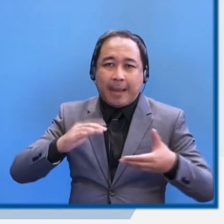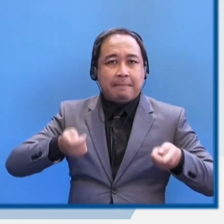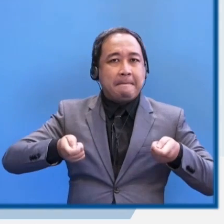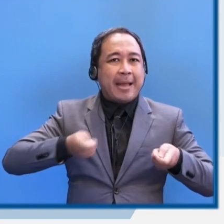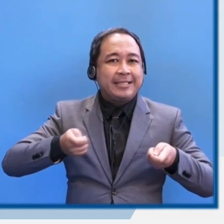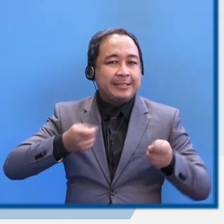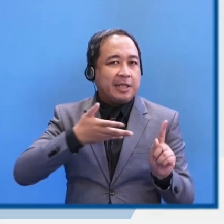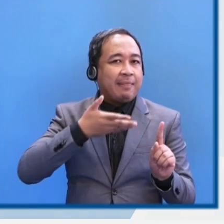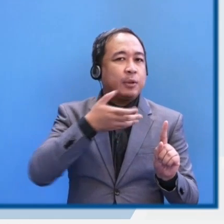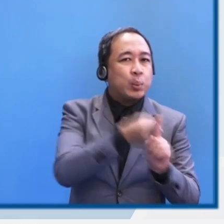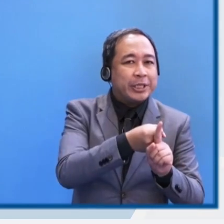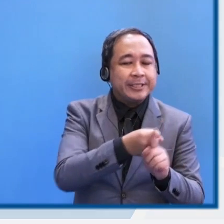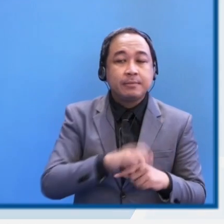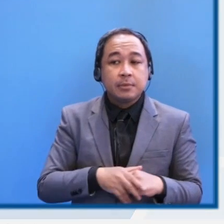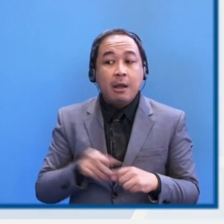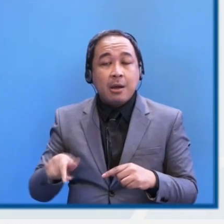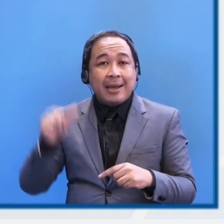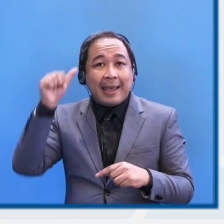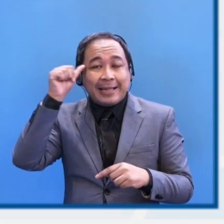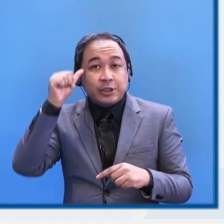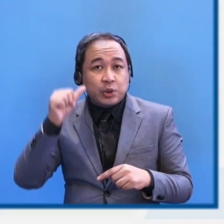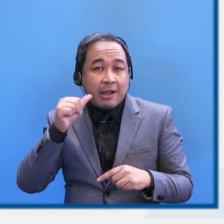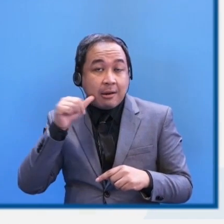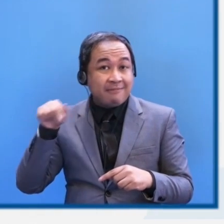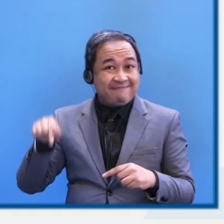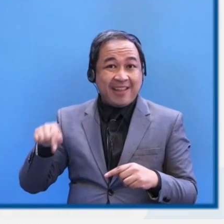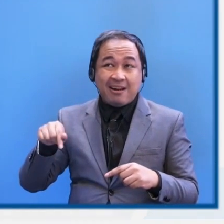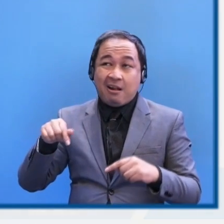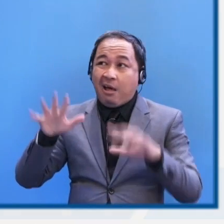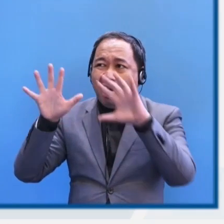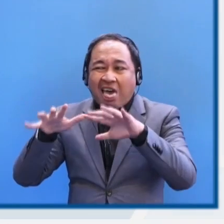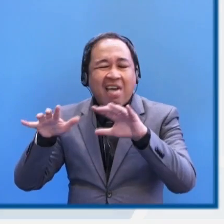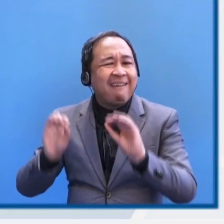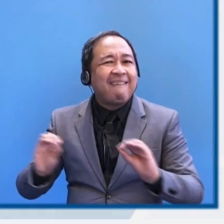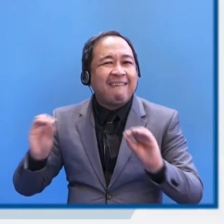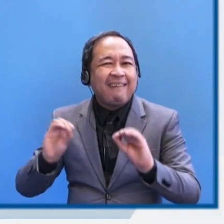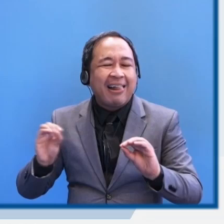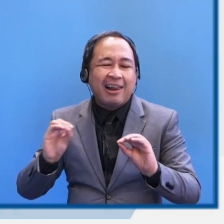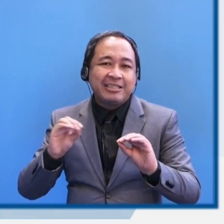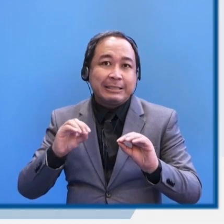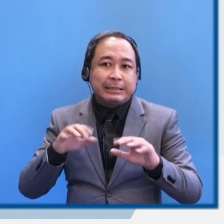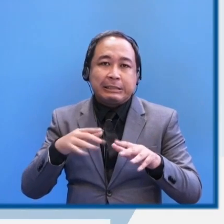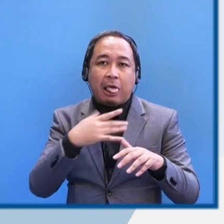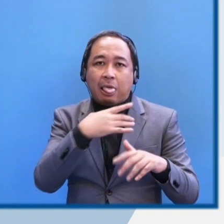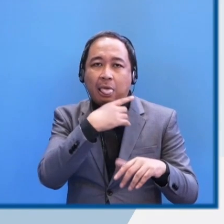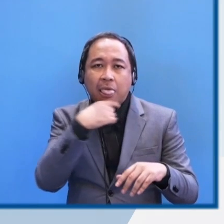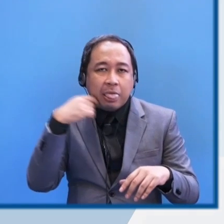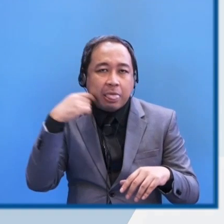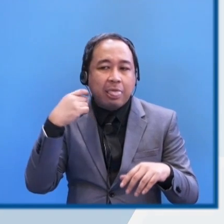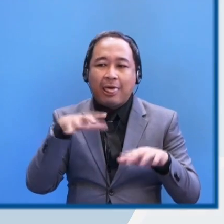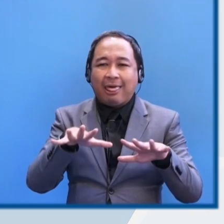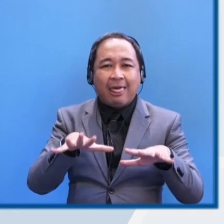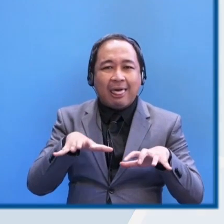In Sudan, flood and droughts are the direct impact of climate change. It is frequent occurrence in